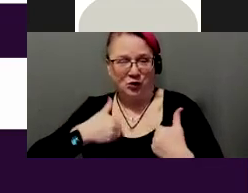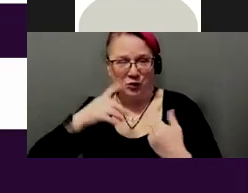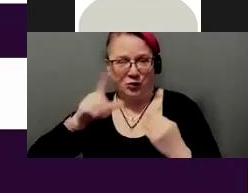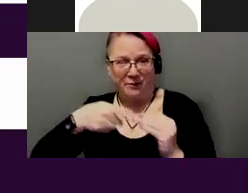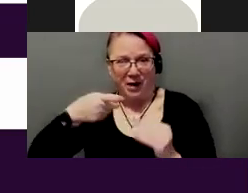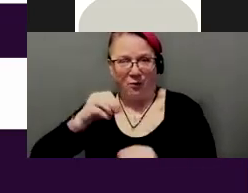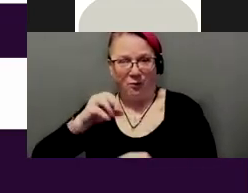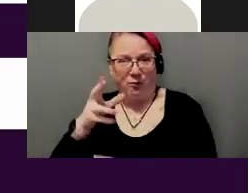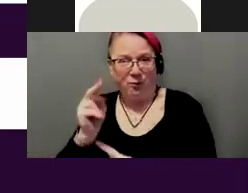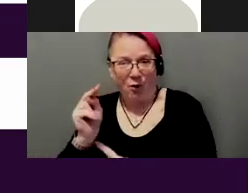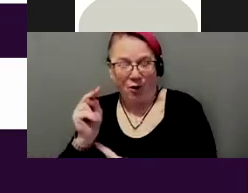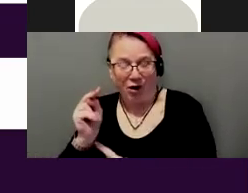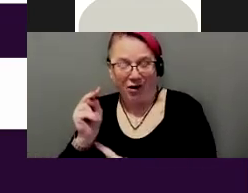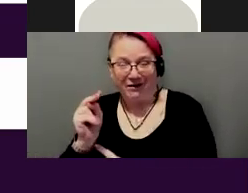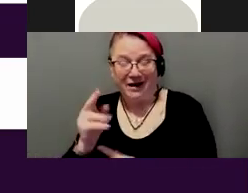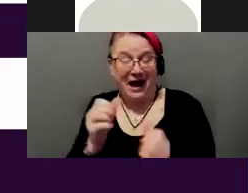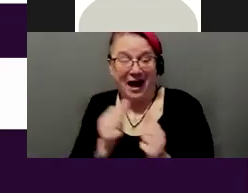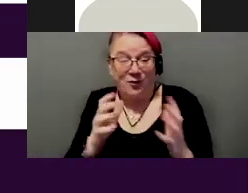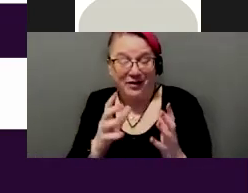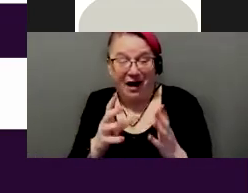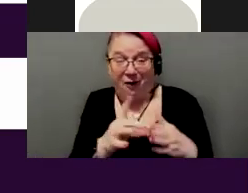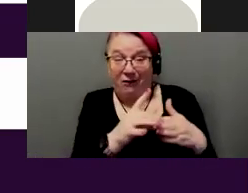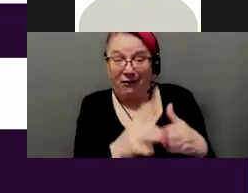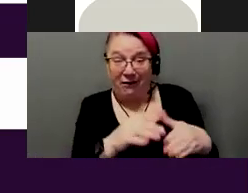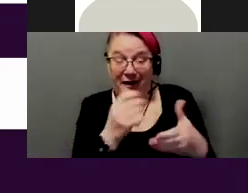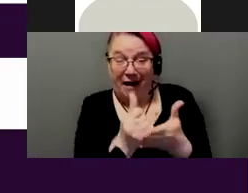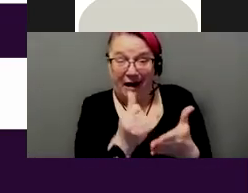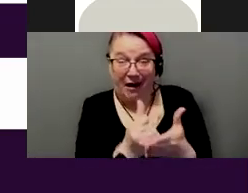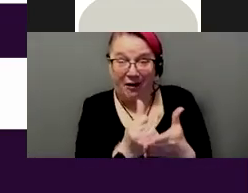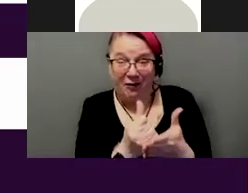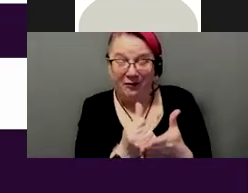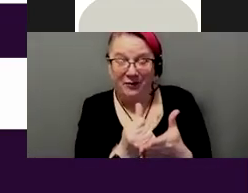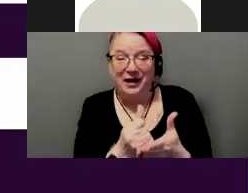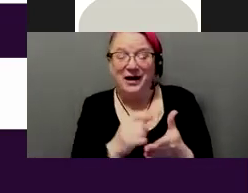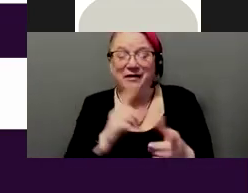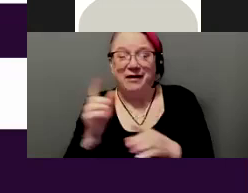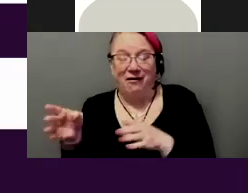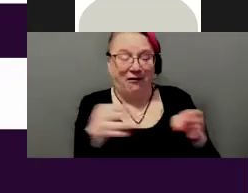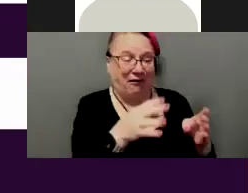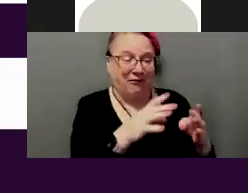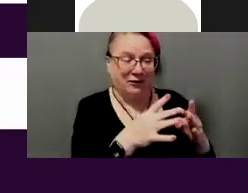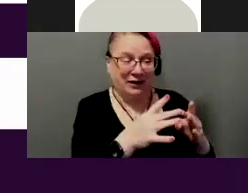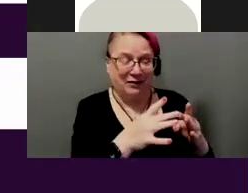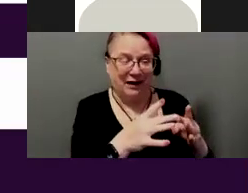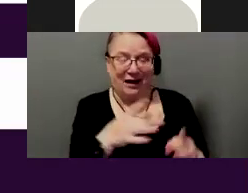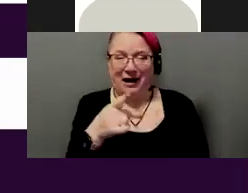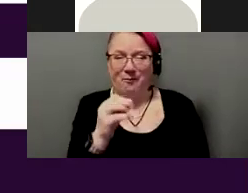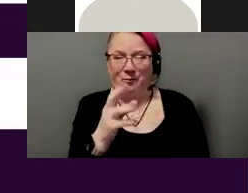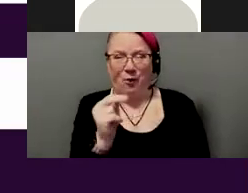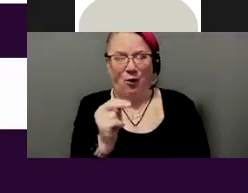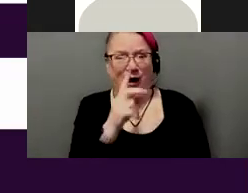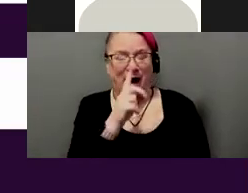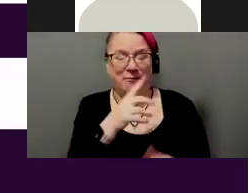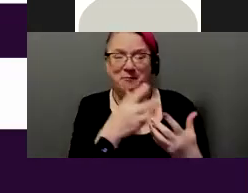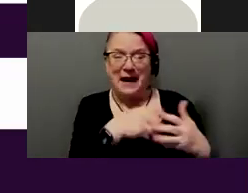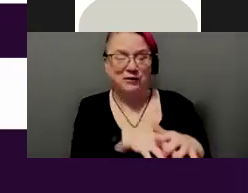without guidance, they turn to the internet. This leads to porn teaching them sex ed, and mainstream porn is a really bad sex ed